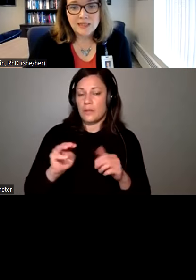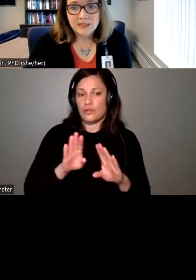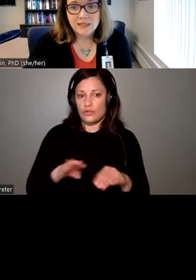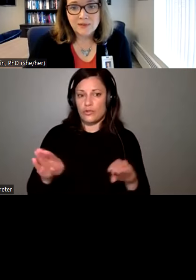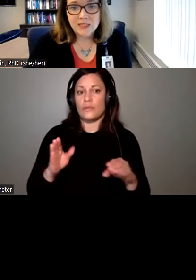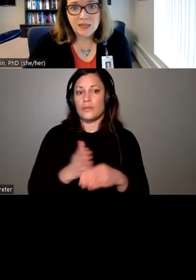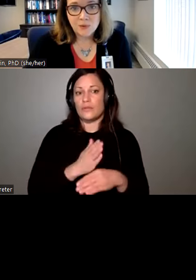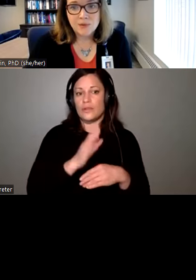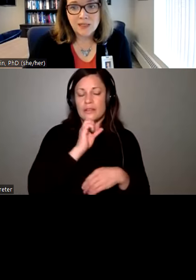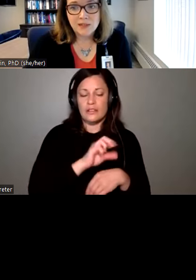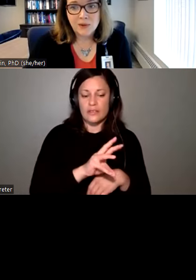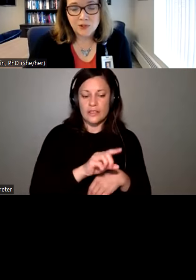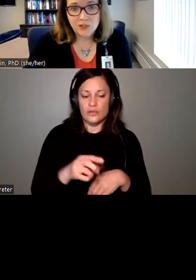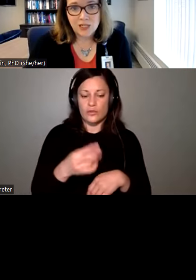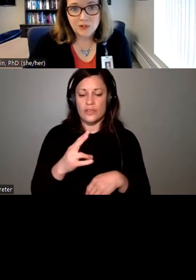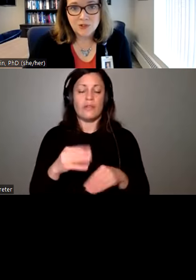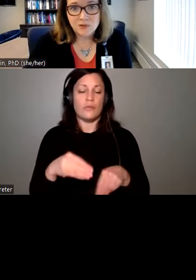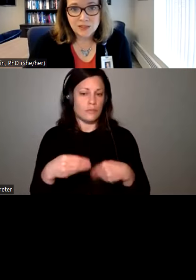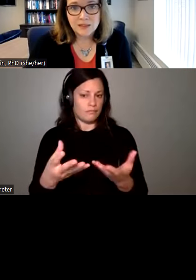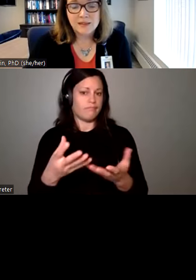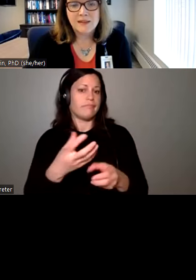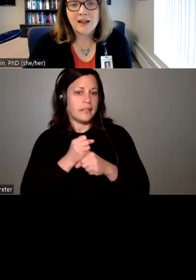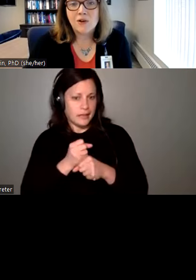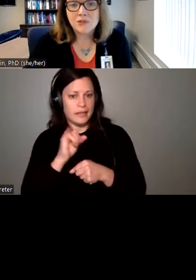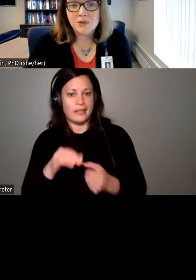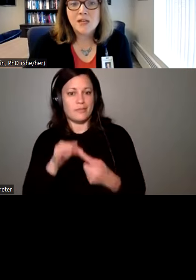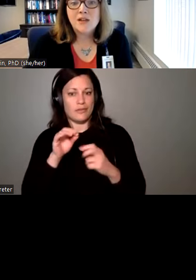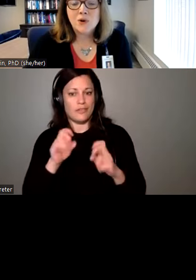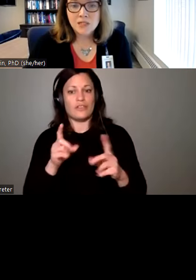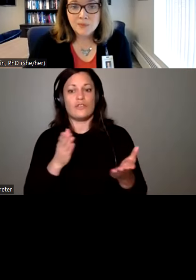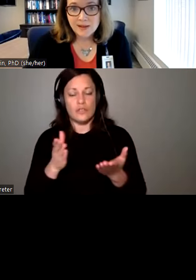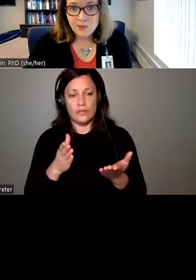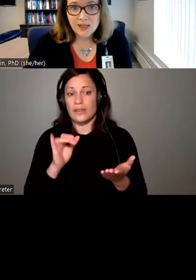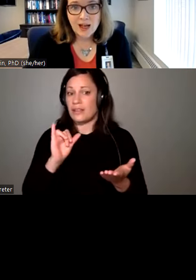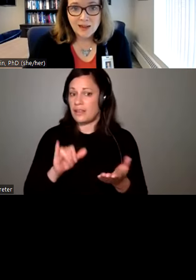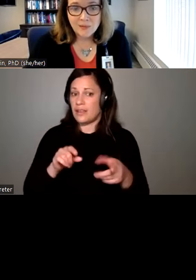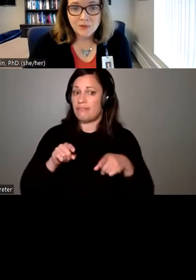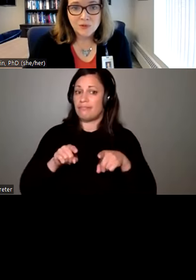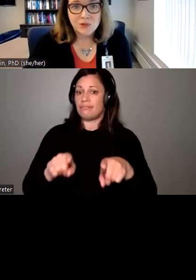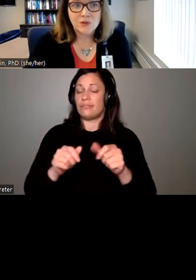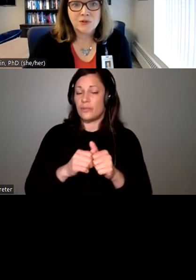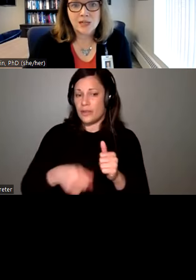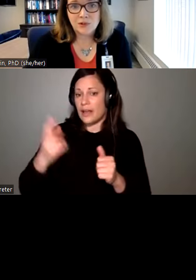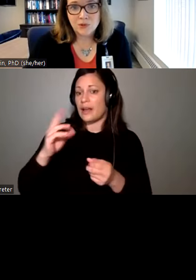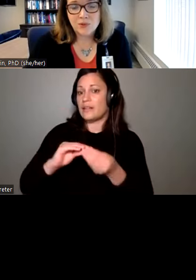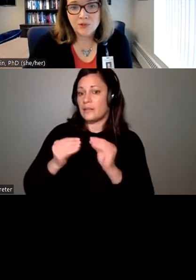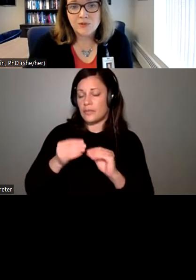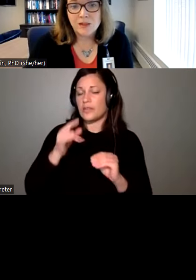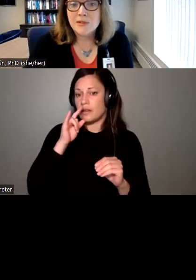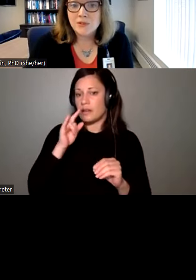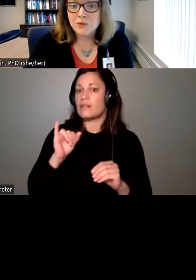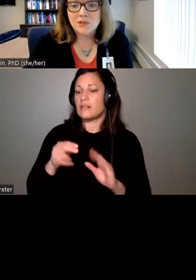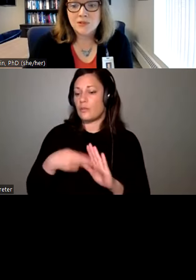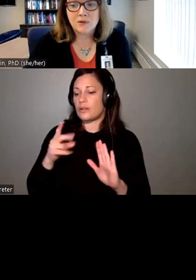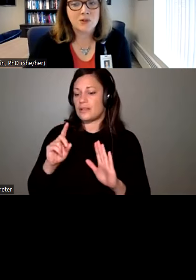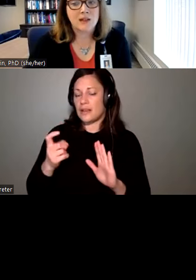of 6 and 17 were receiving special education services. That also corresponds with the high numbers of children who are diagnosed with